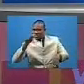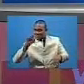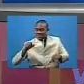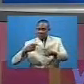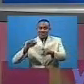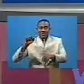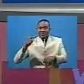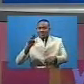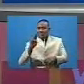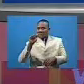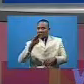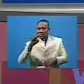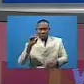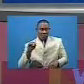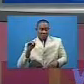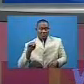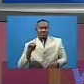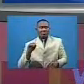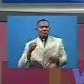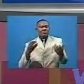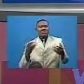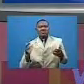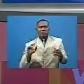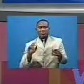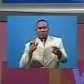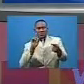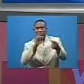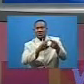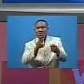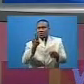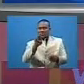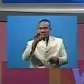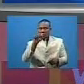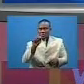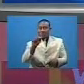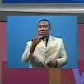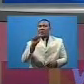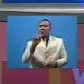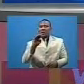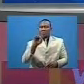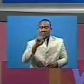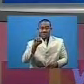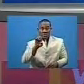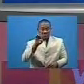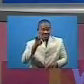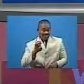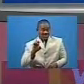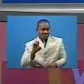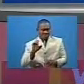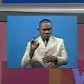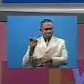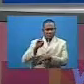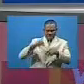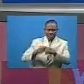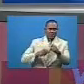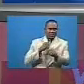the processing plant at Atuabo to the VRA thermal plant at Aboadze by December this year to boost the